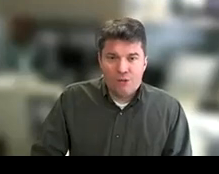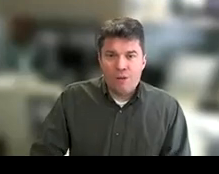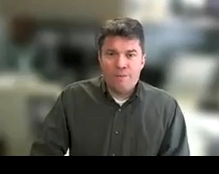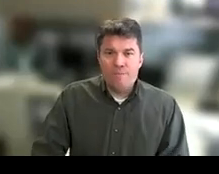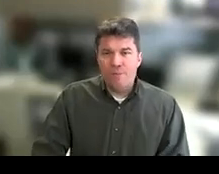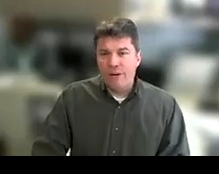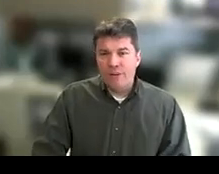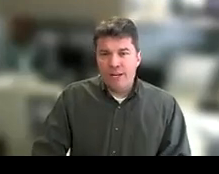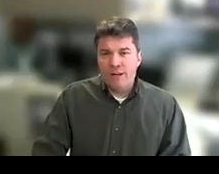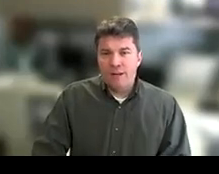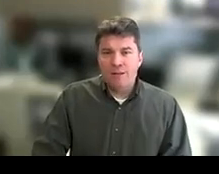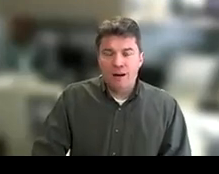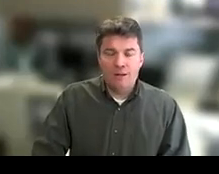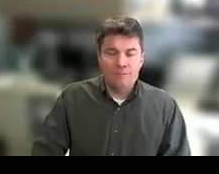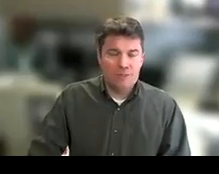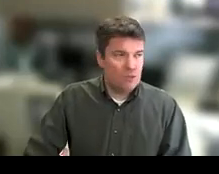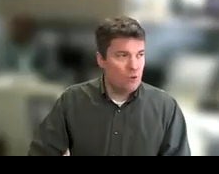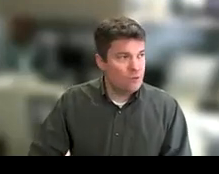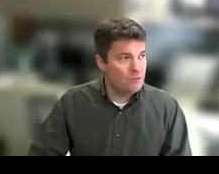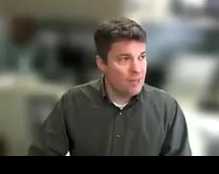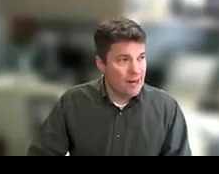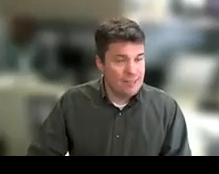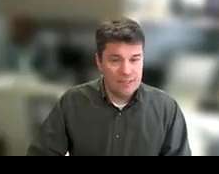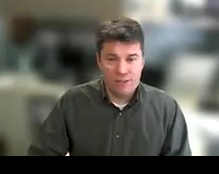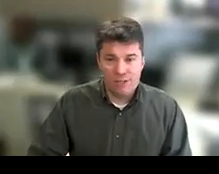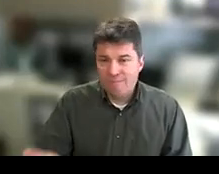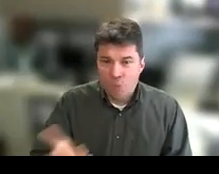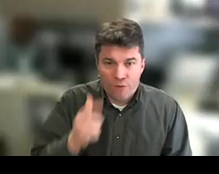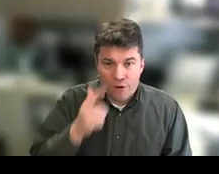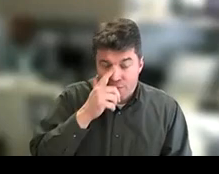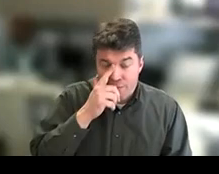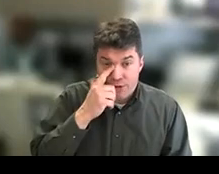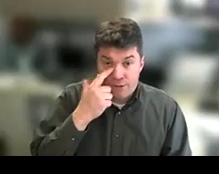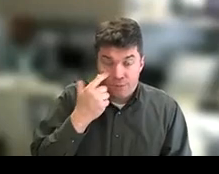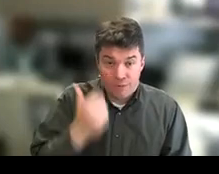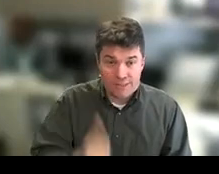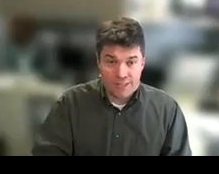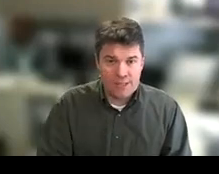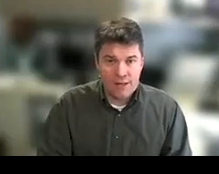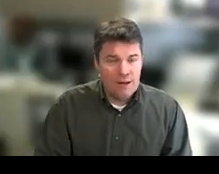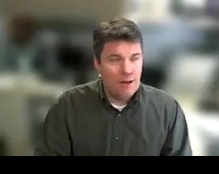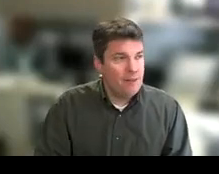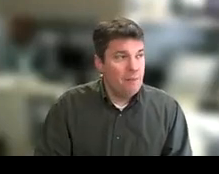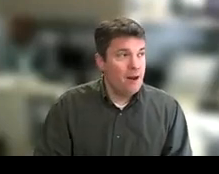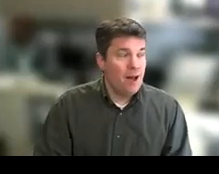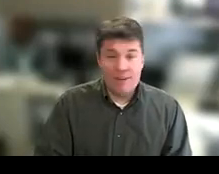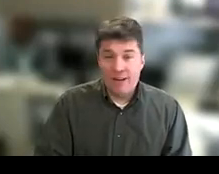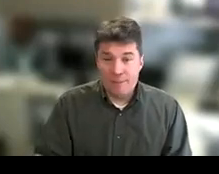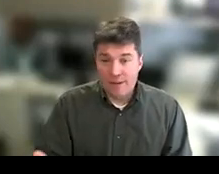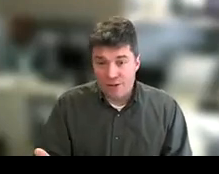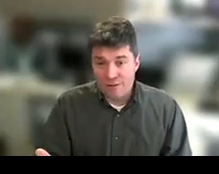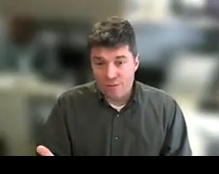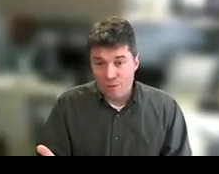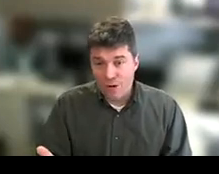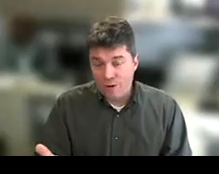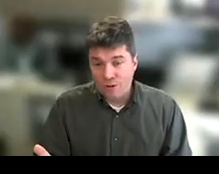So I'm going to jump in briefly to some slides that it's just more for information purposes. They may not have